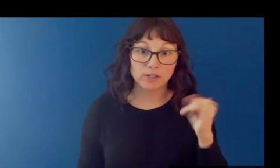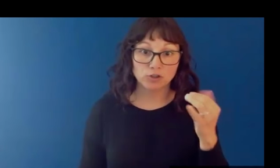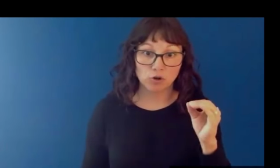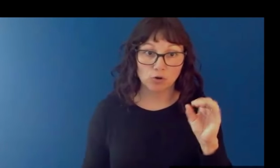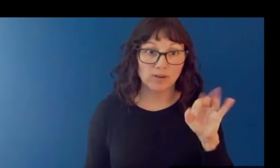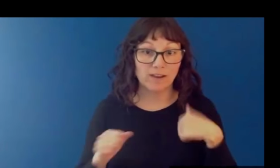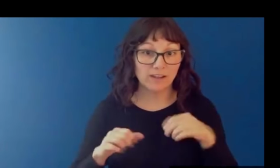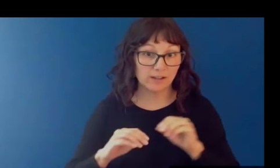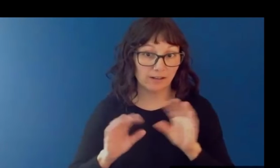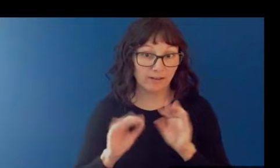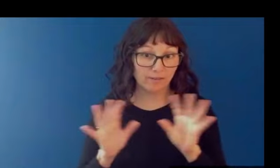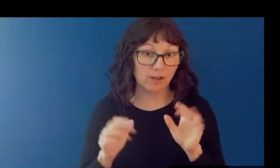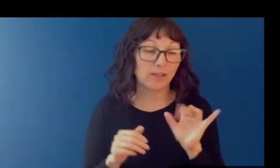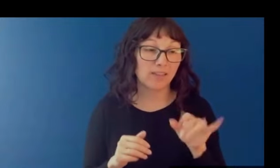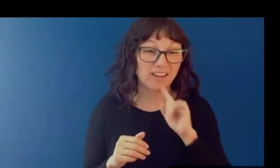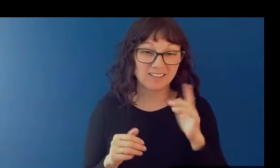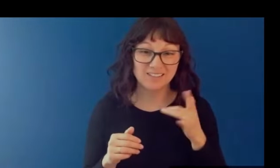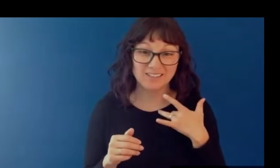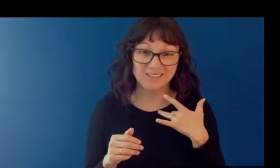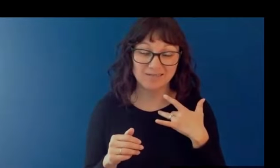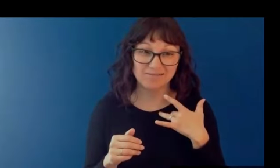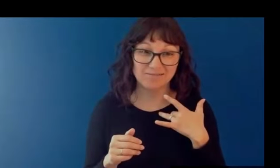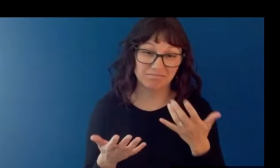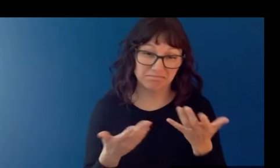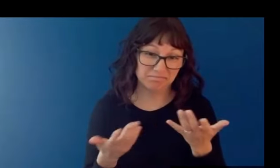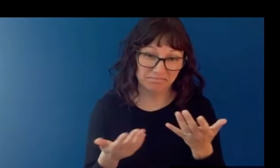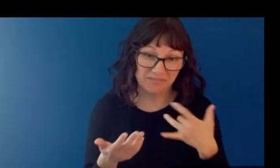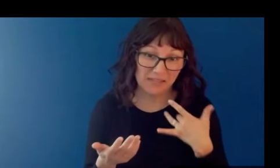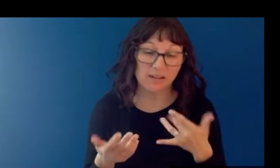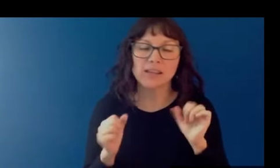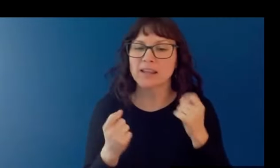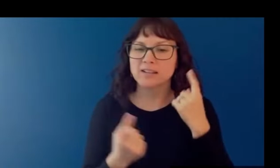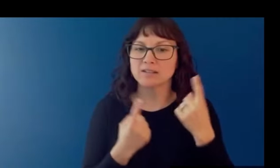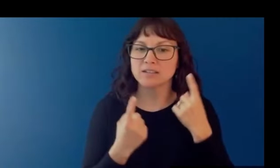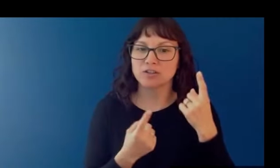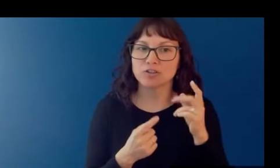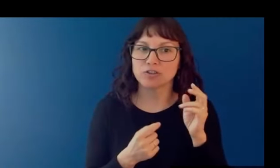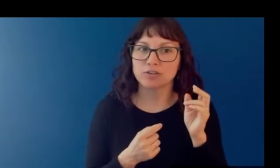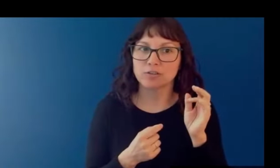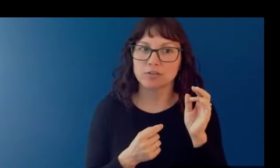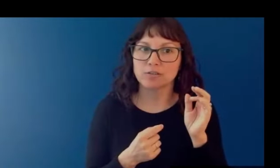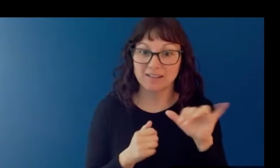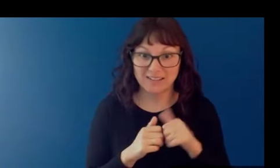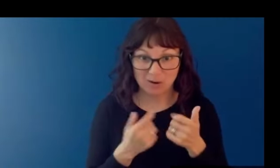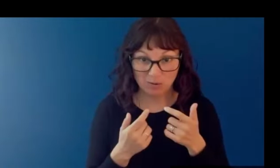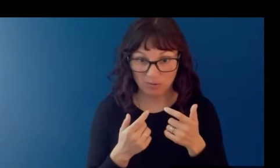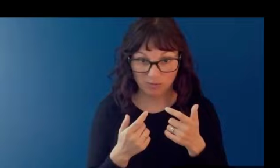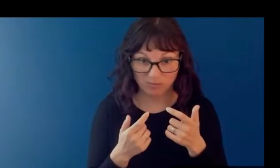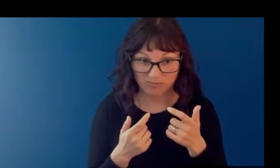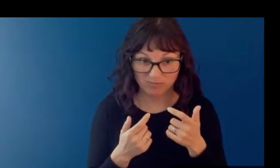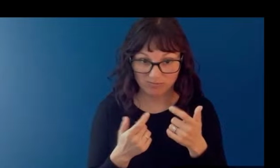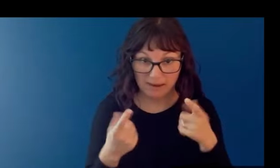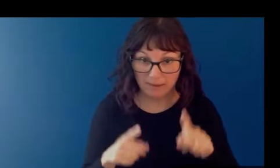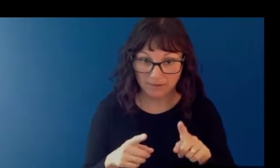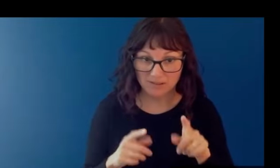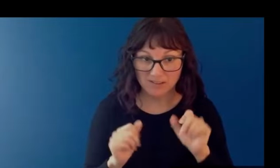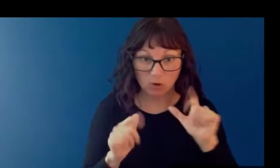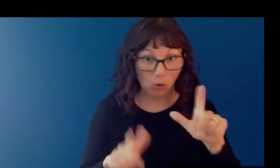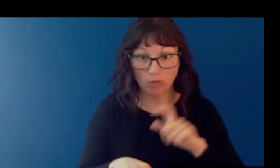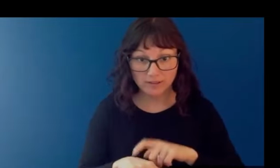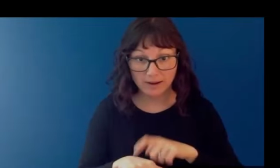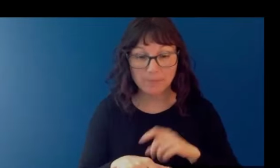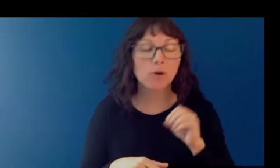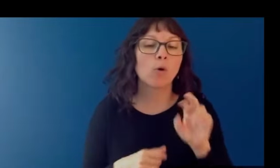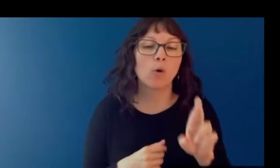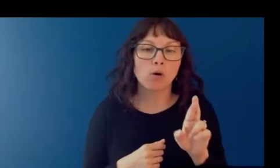that is generally, we can consider that to be the way it works basically all the time?